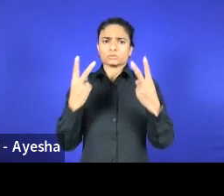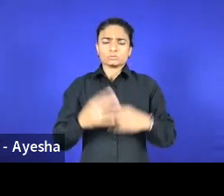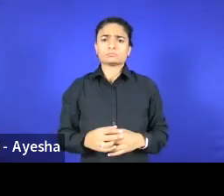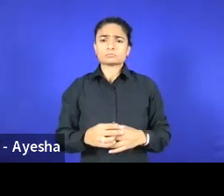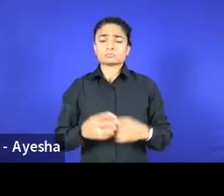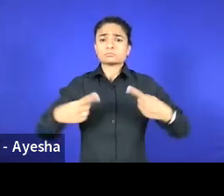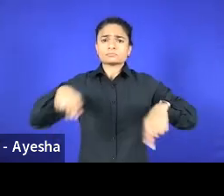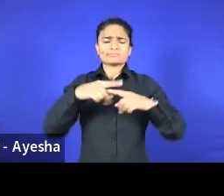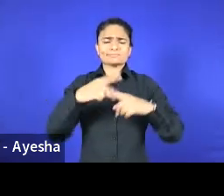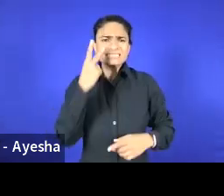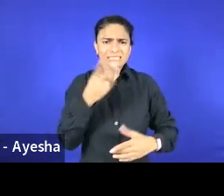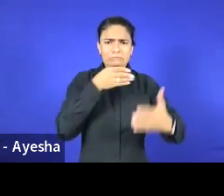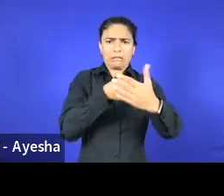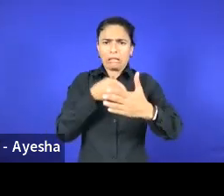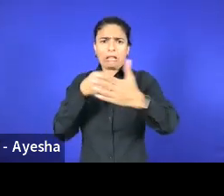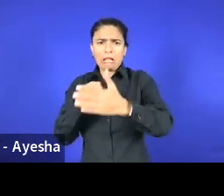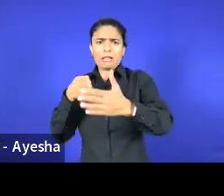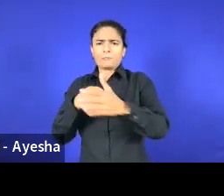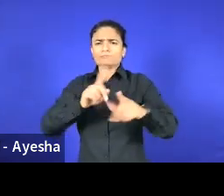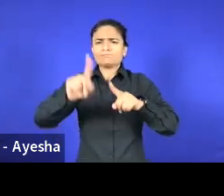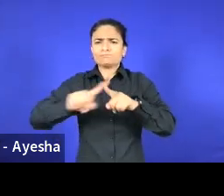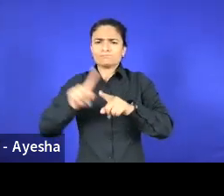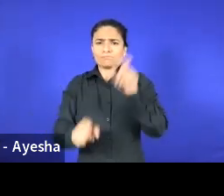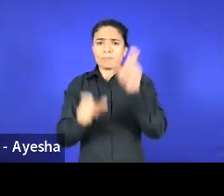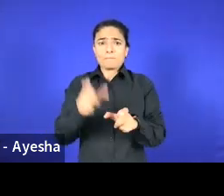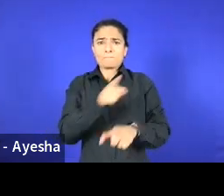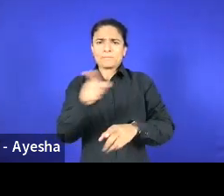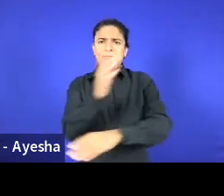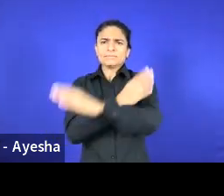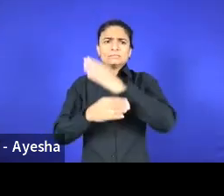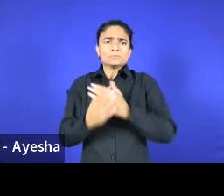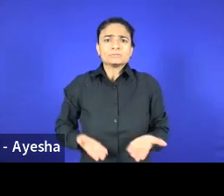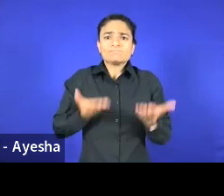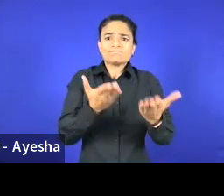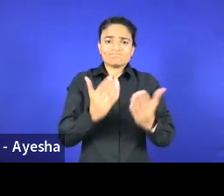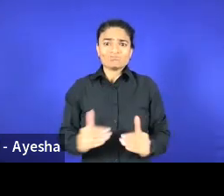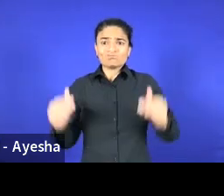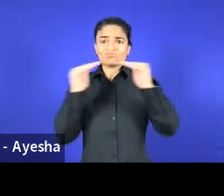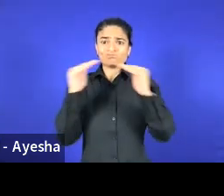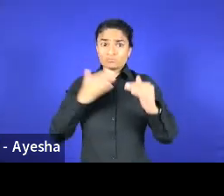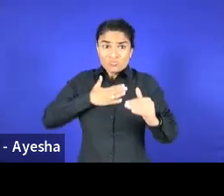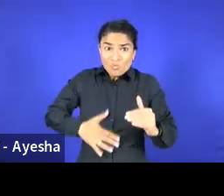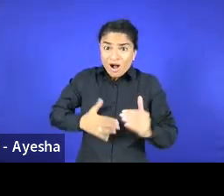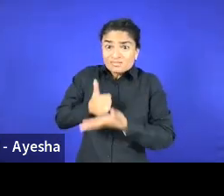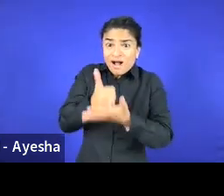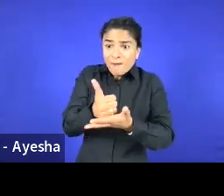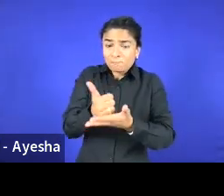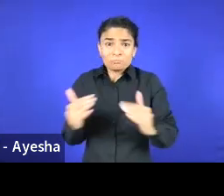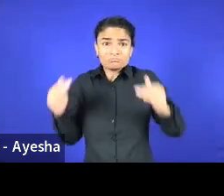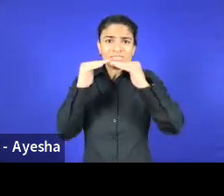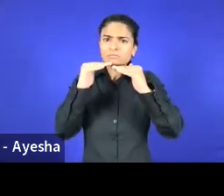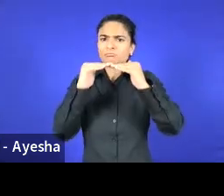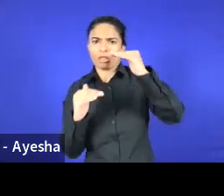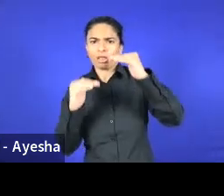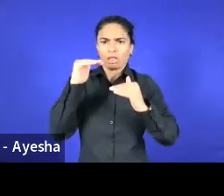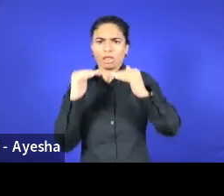are the benefits that are supposed to be under disability status. And this balance between universally